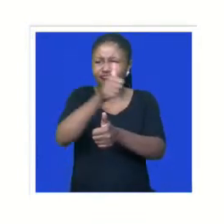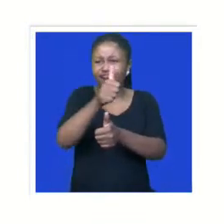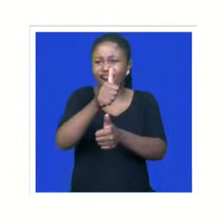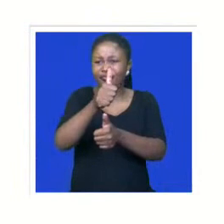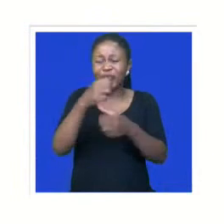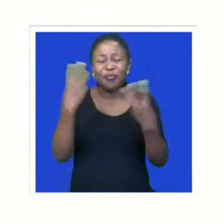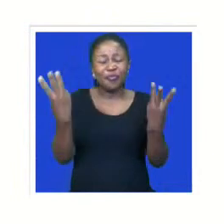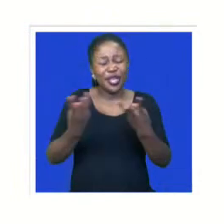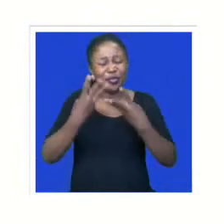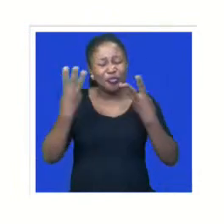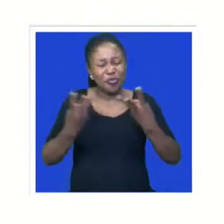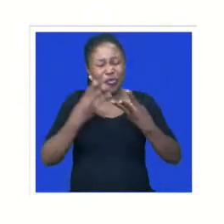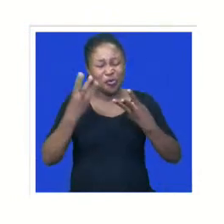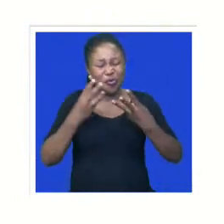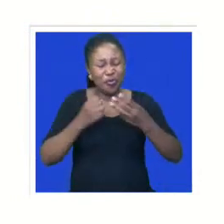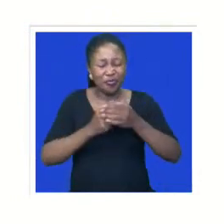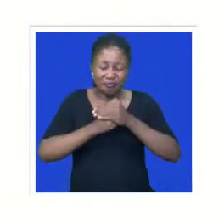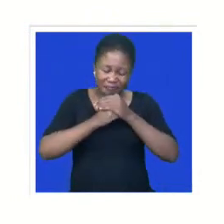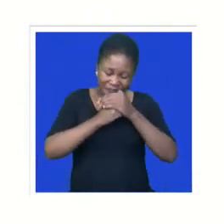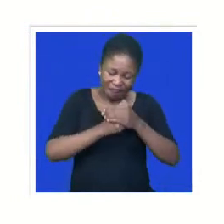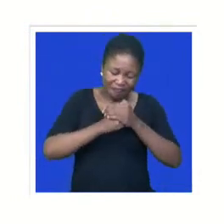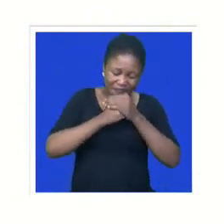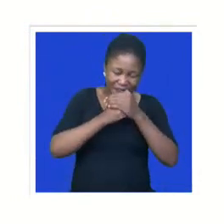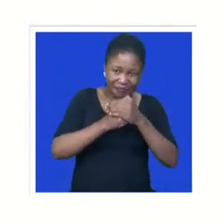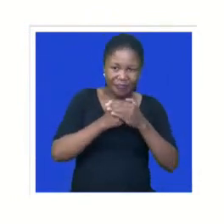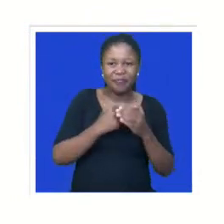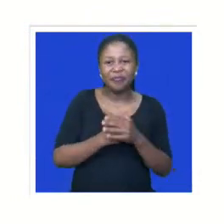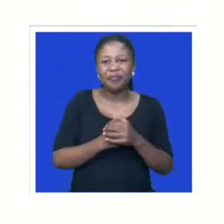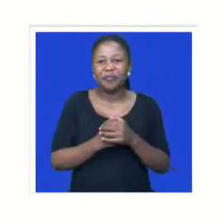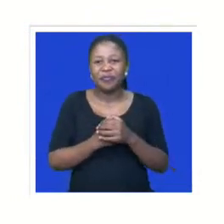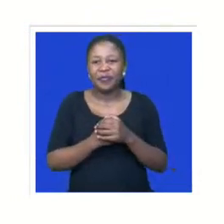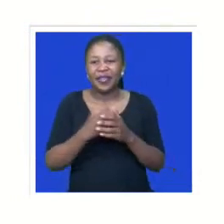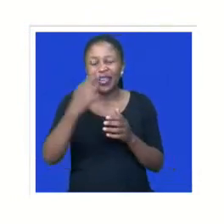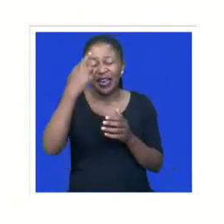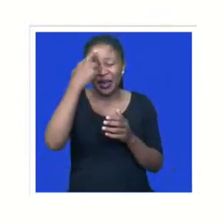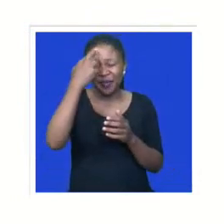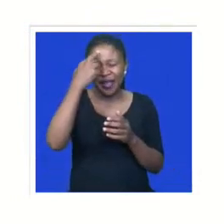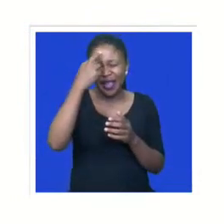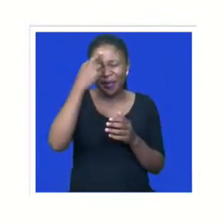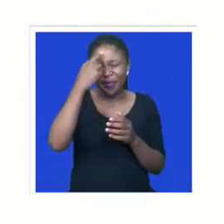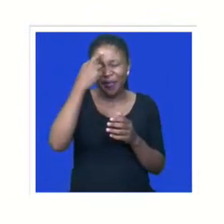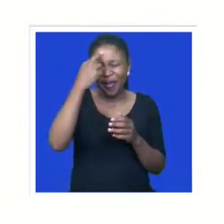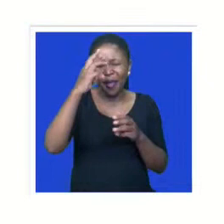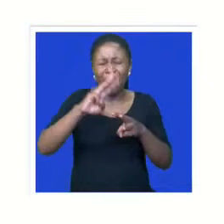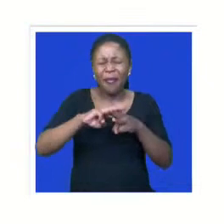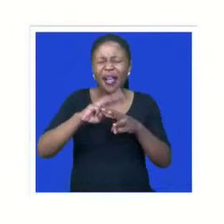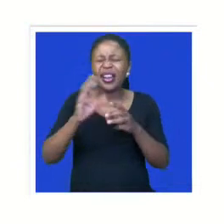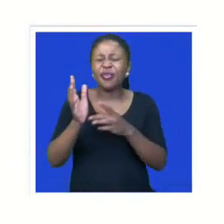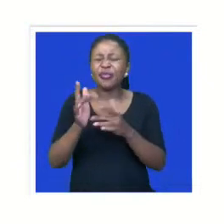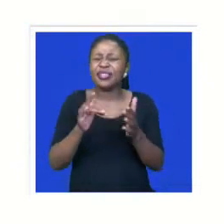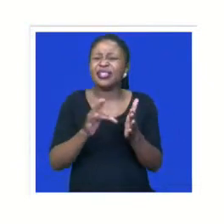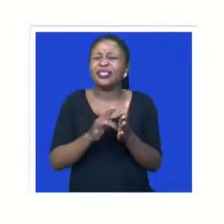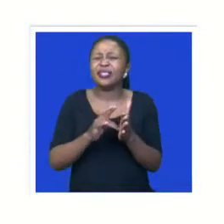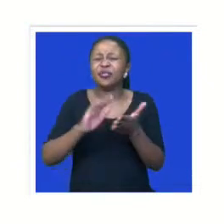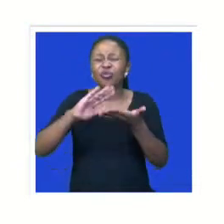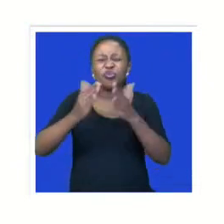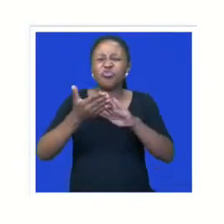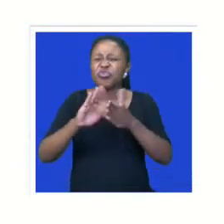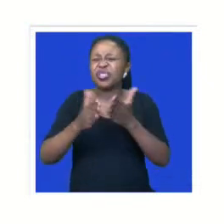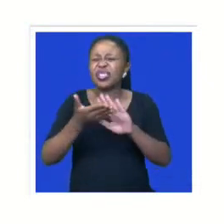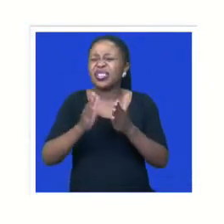was regarded as nothing in the society, but God elevated her. Again, we see